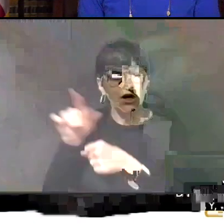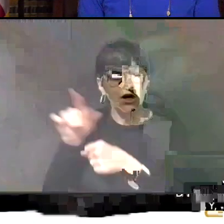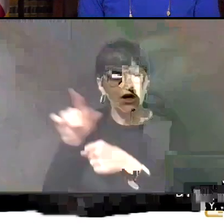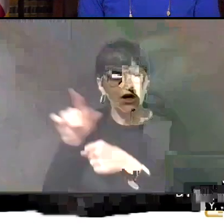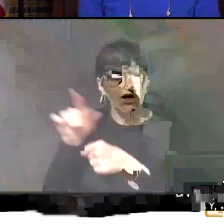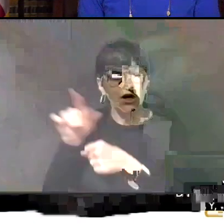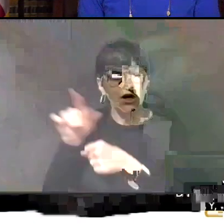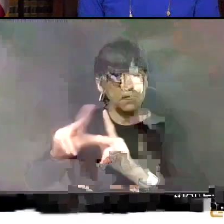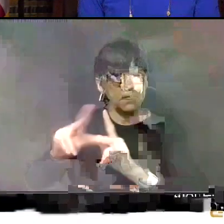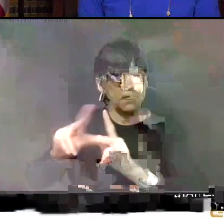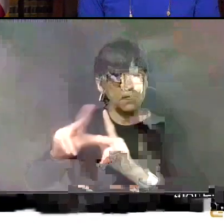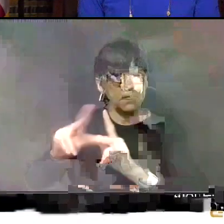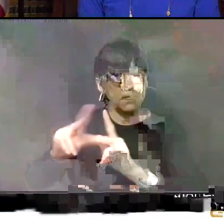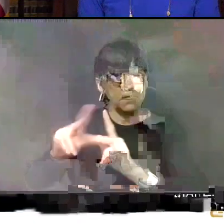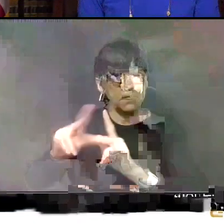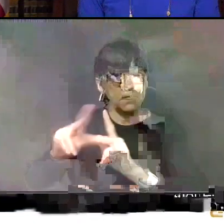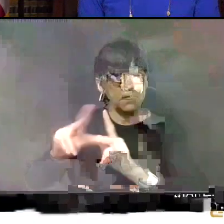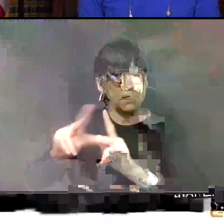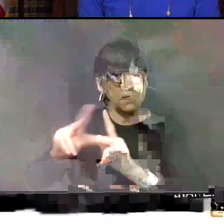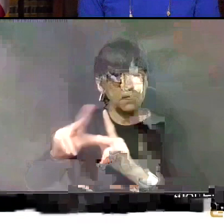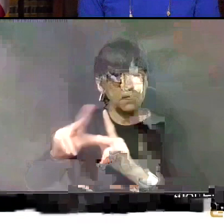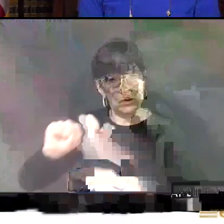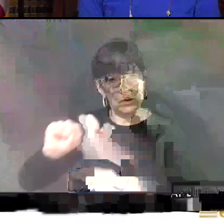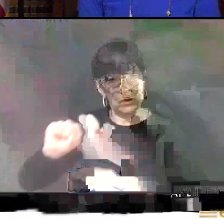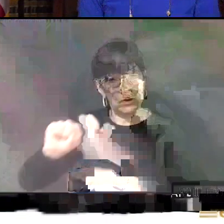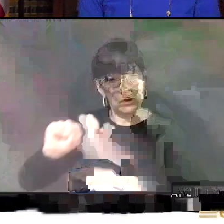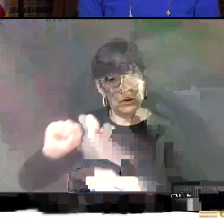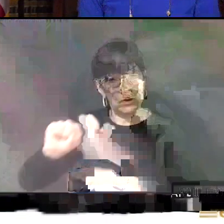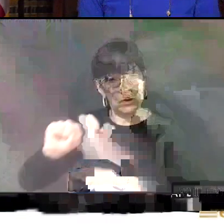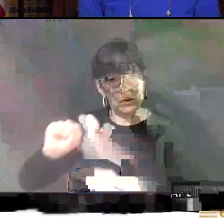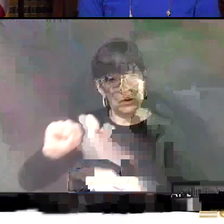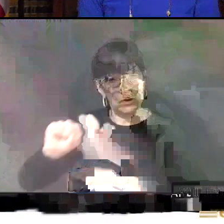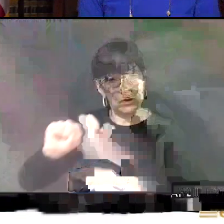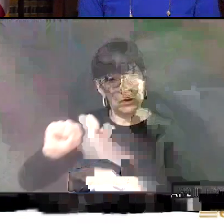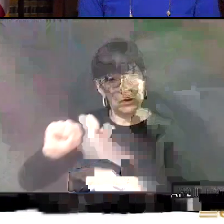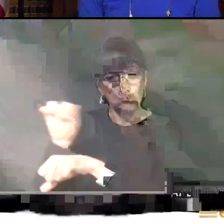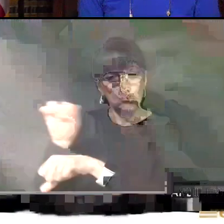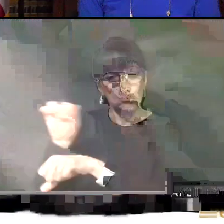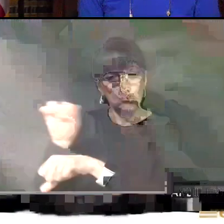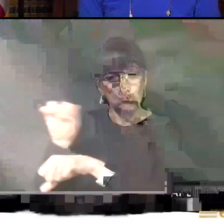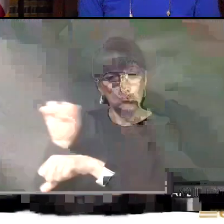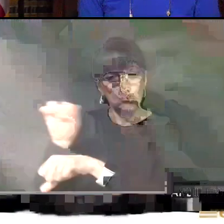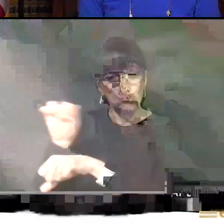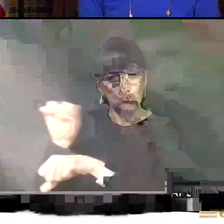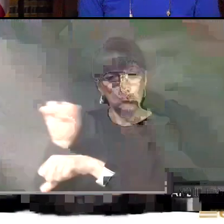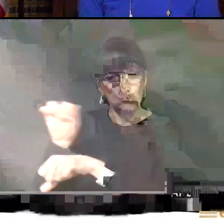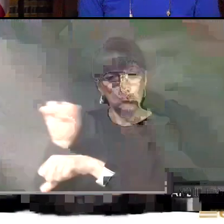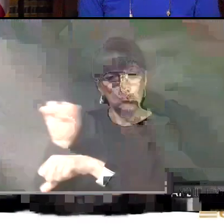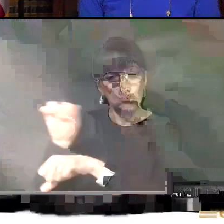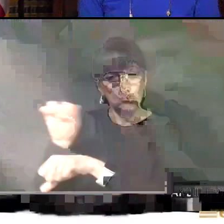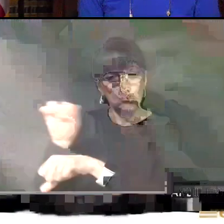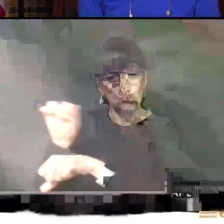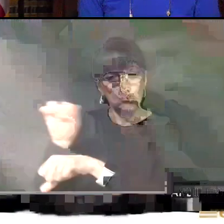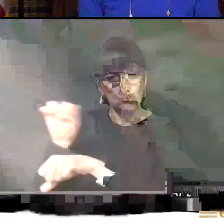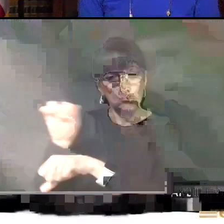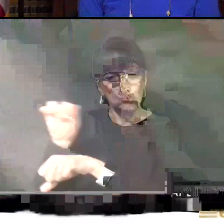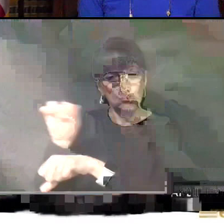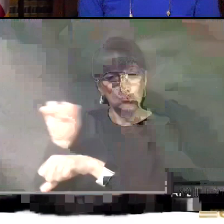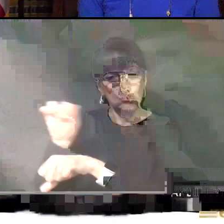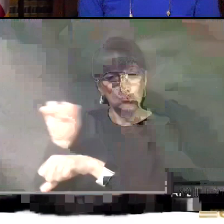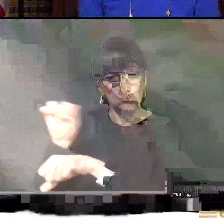across all those fronts, we've also been working very hard on getting the things in place that we need to have in